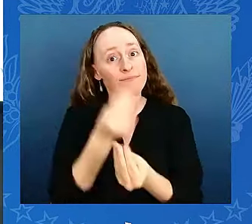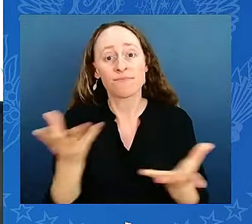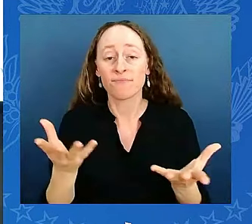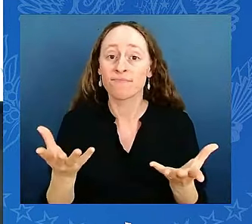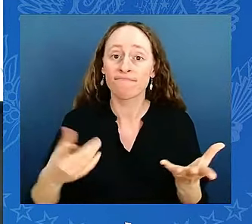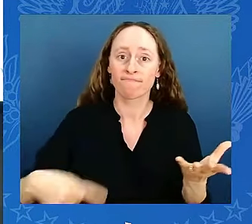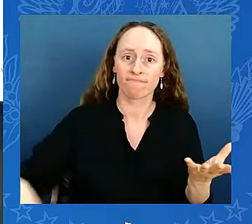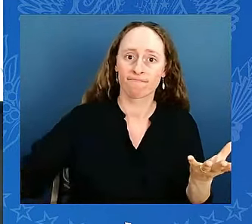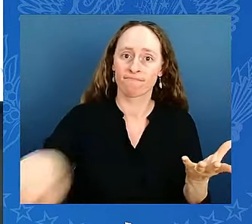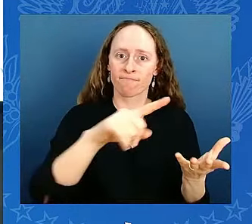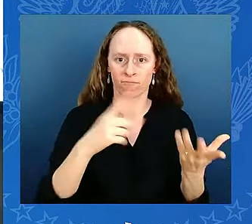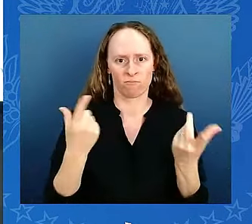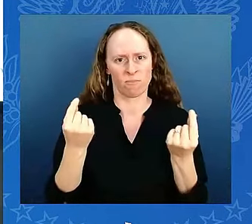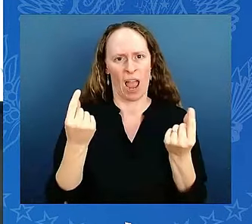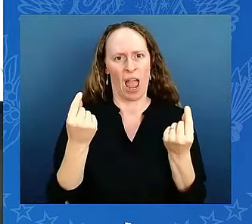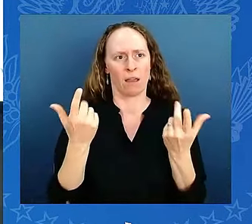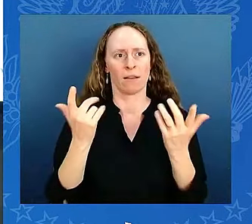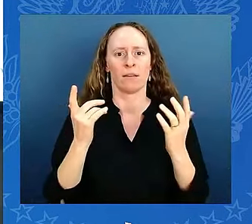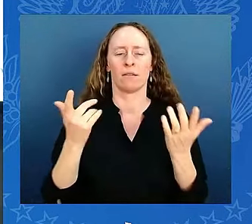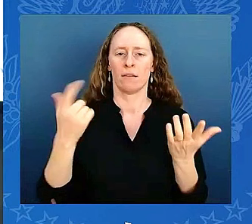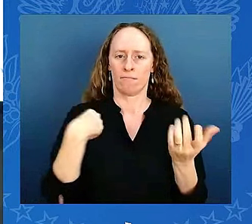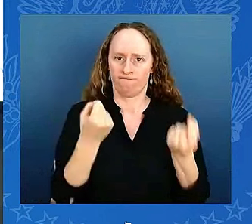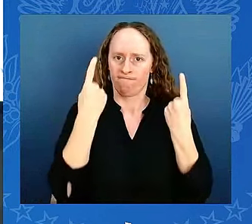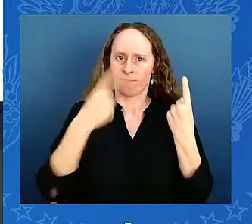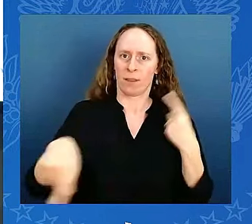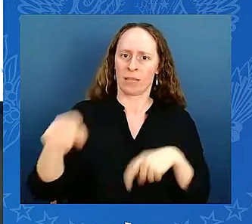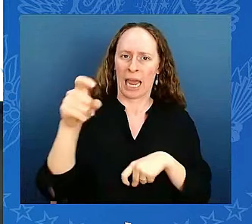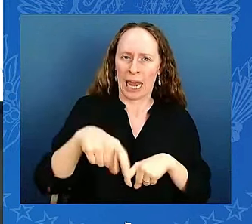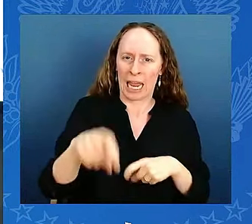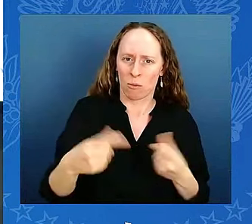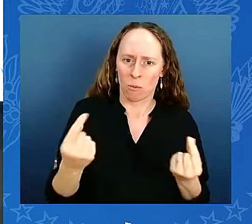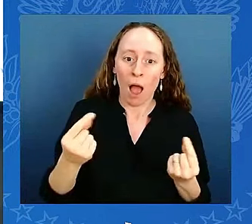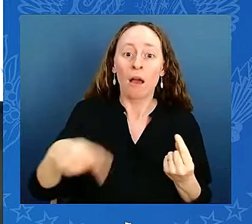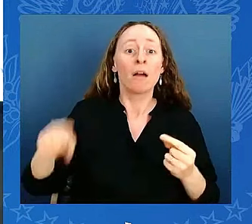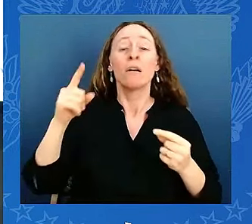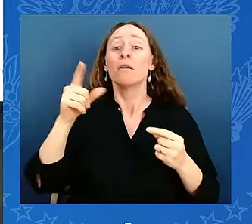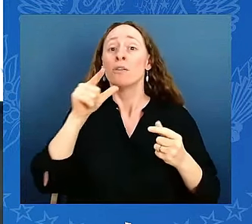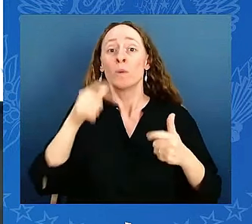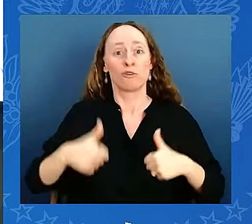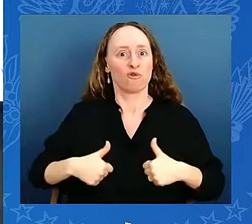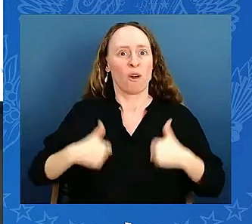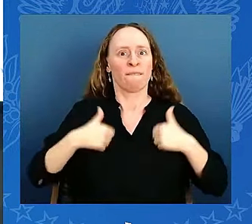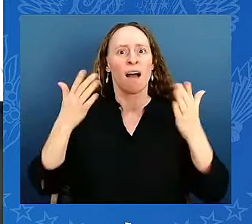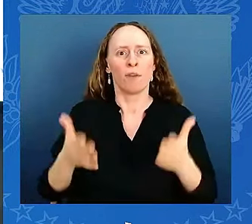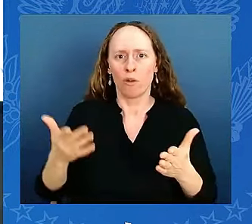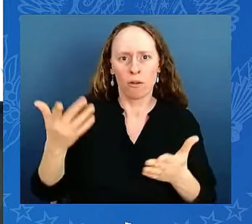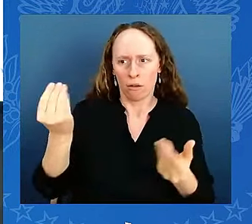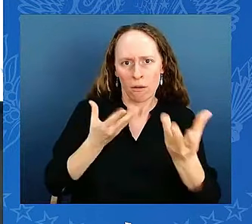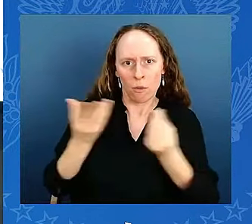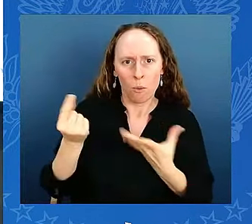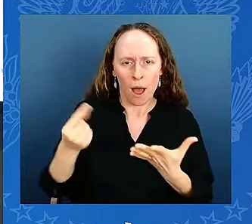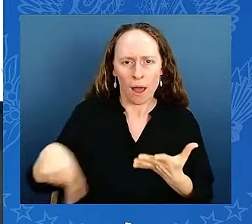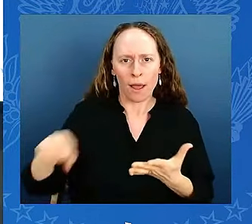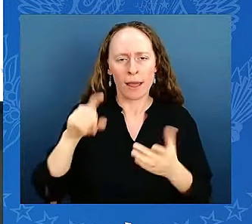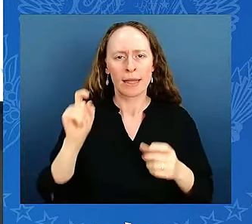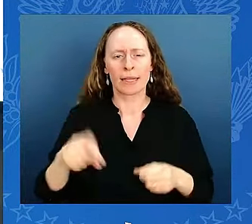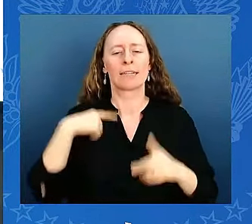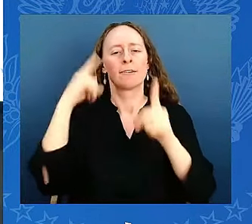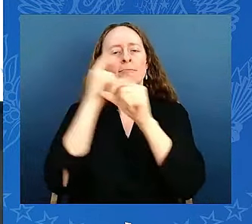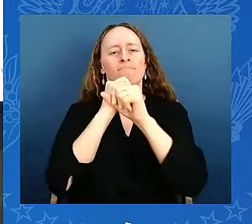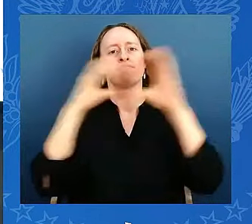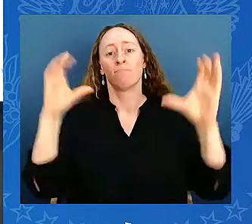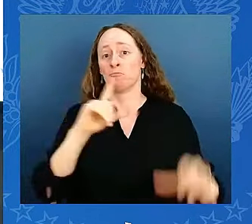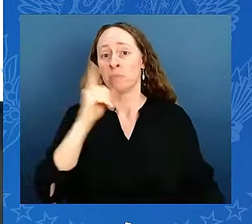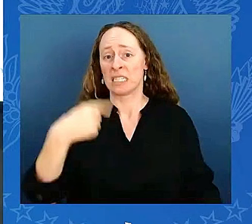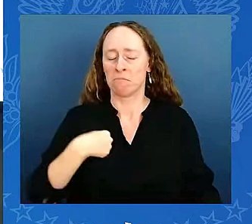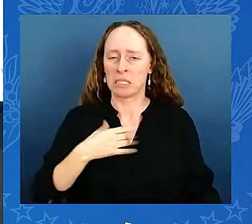the survivors need. You know, my heart goes out to everyone who has experienced the unthinkable loss, but